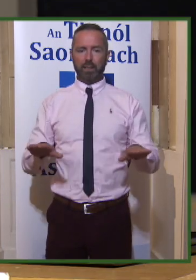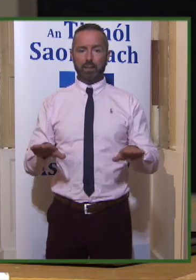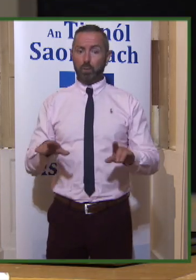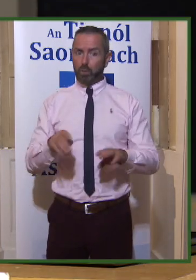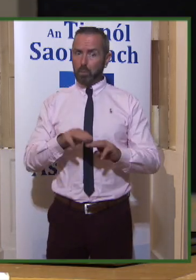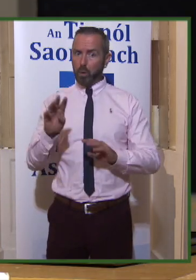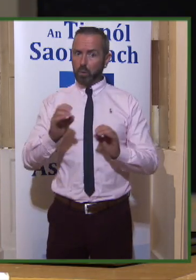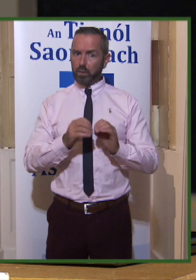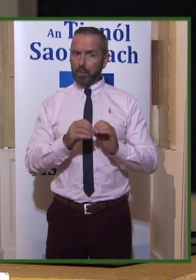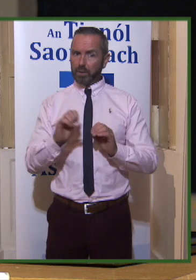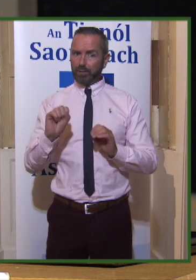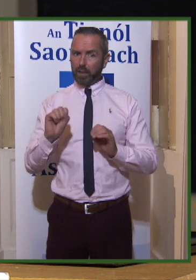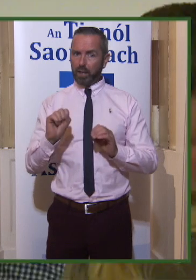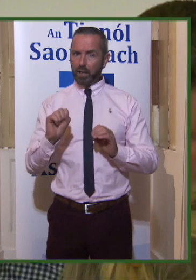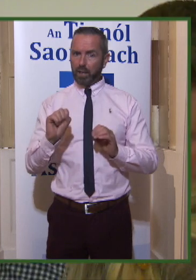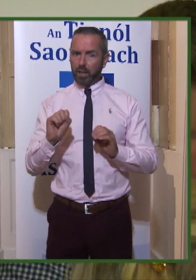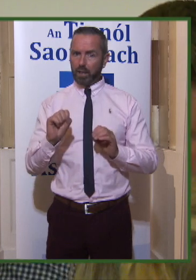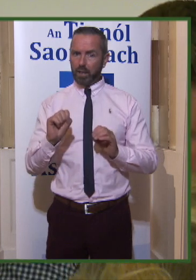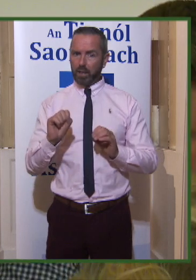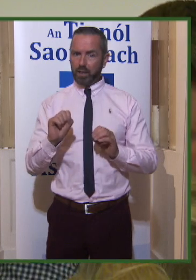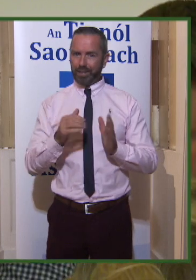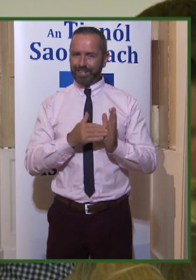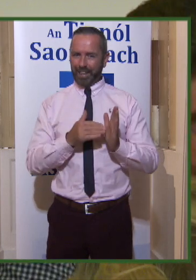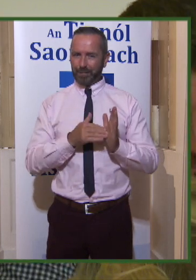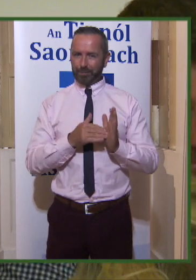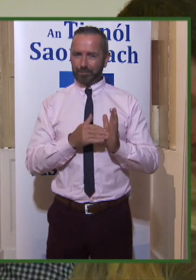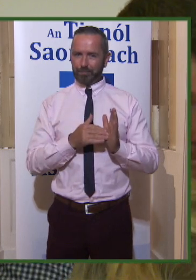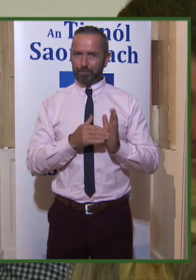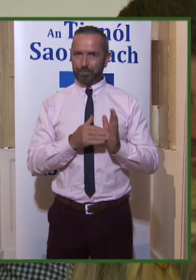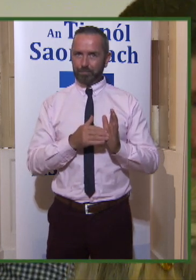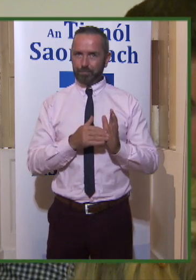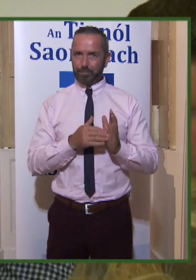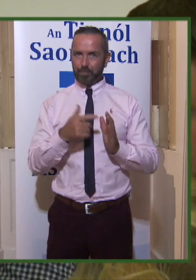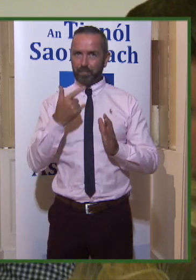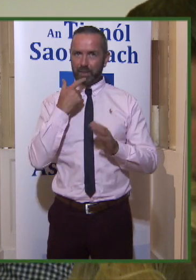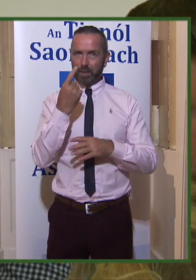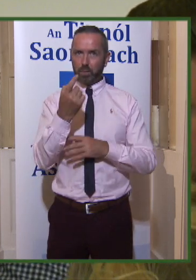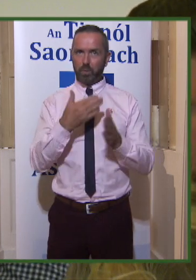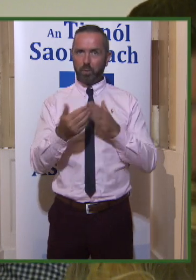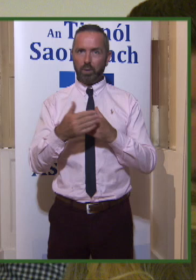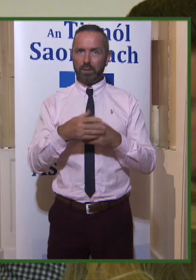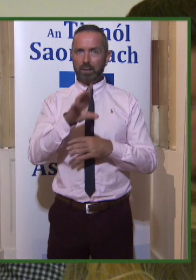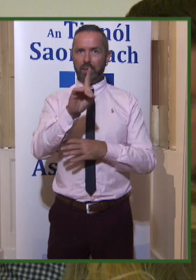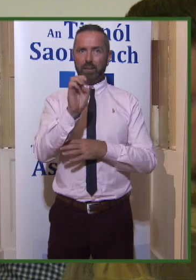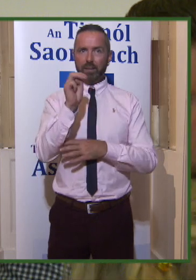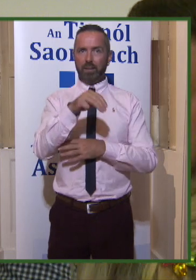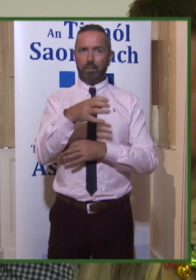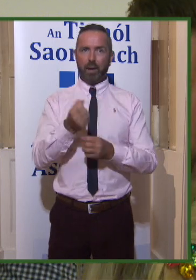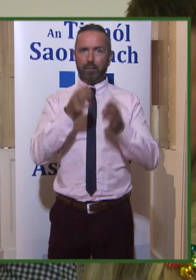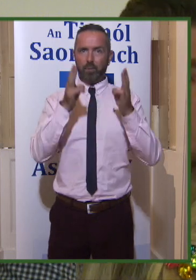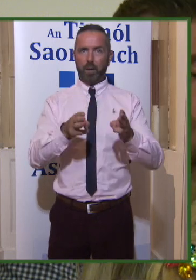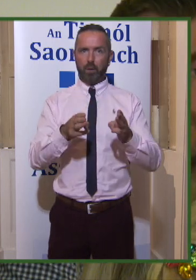sorry, do you have another one? Okay. The second one was that the directly elected mayor has power